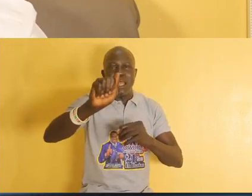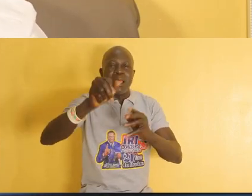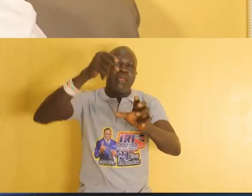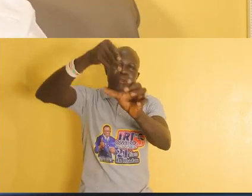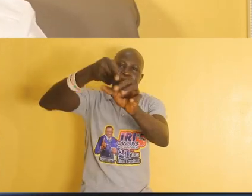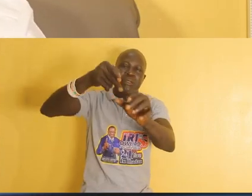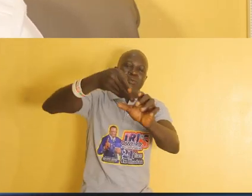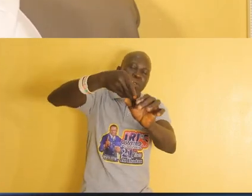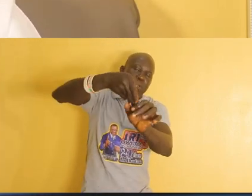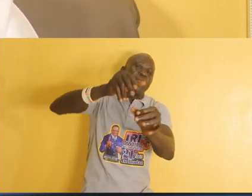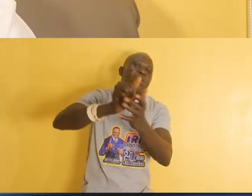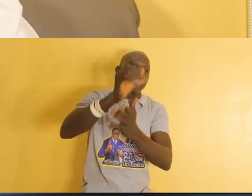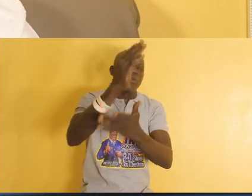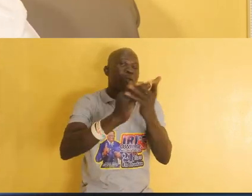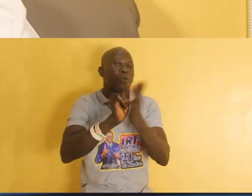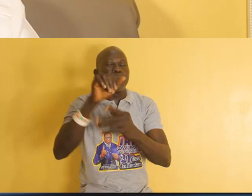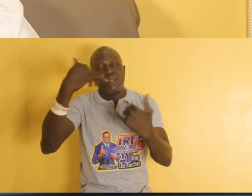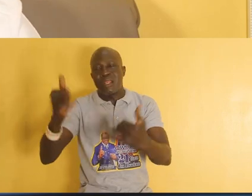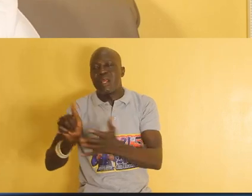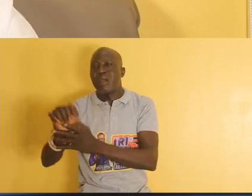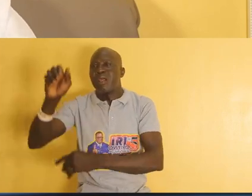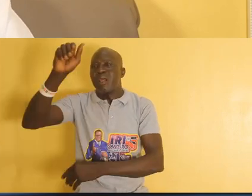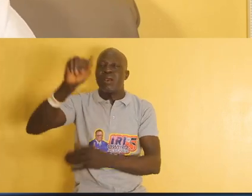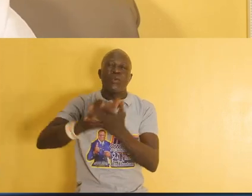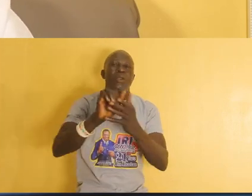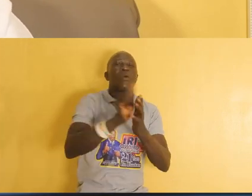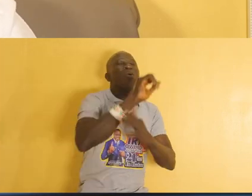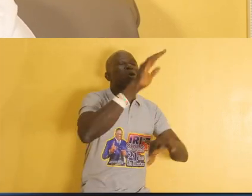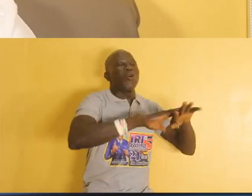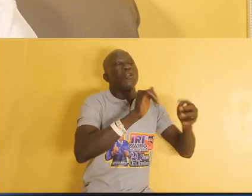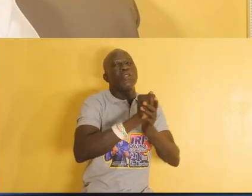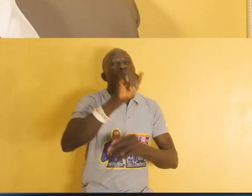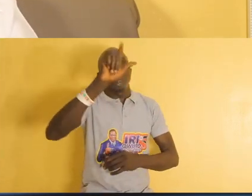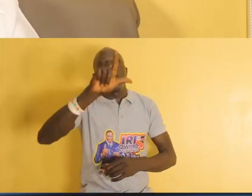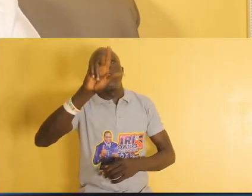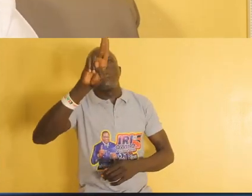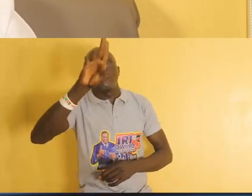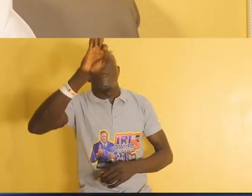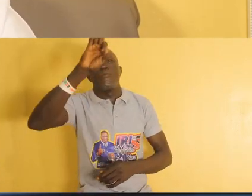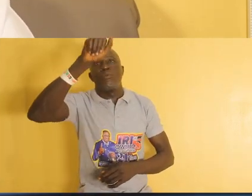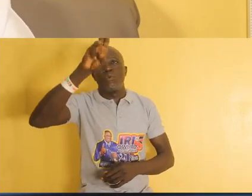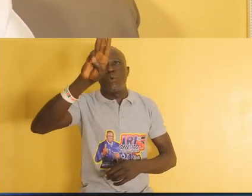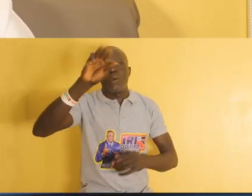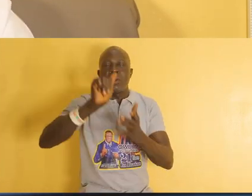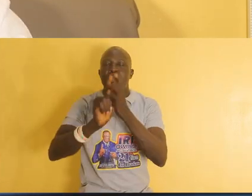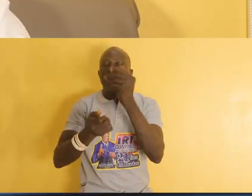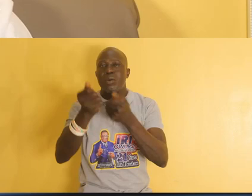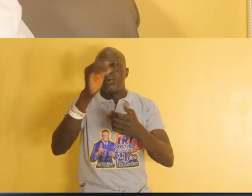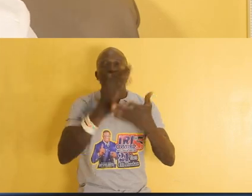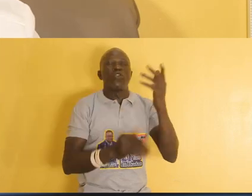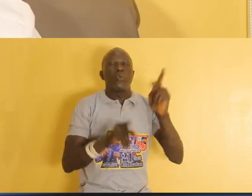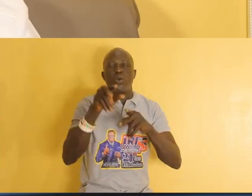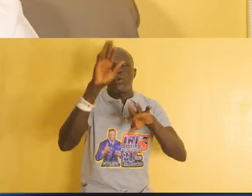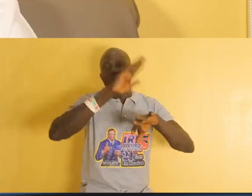ni it was formerly known as abeje bye awon ka ni look for afẹ bus stop awon ka ni sebi oba bus stop